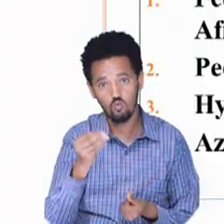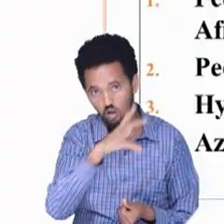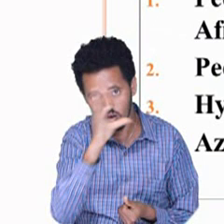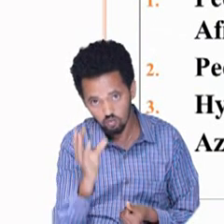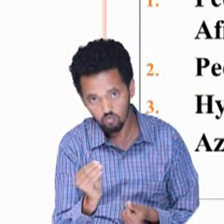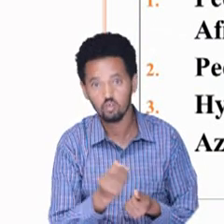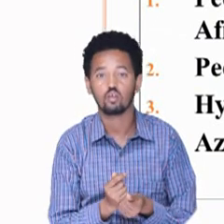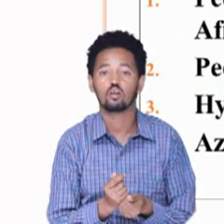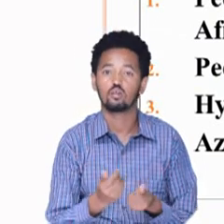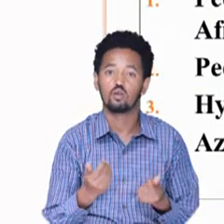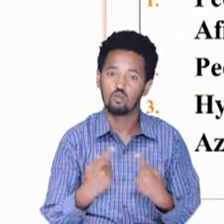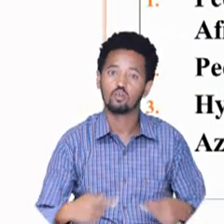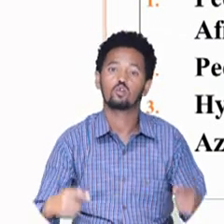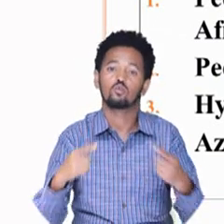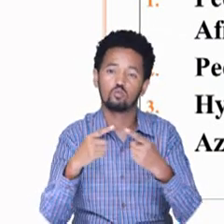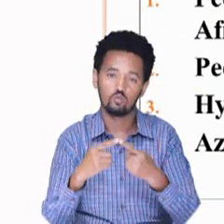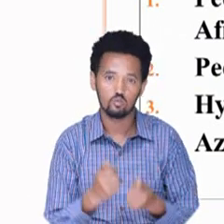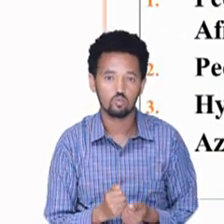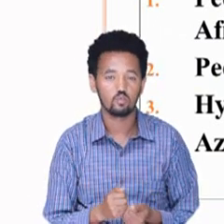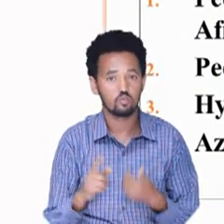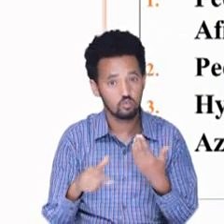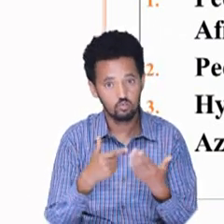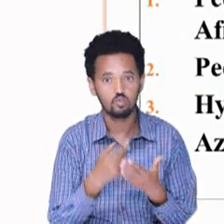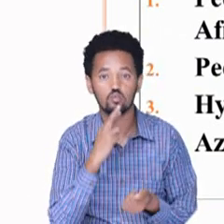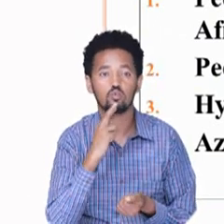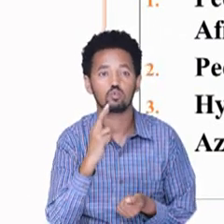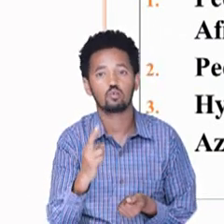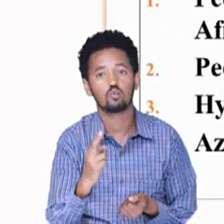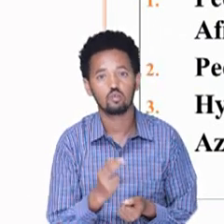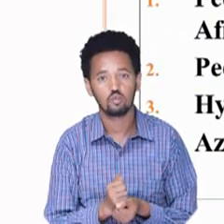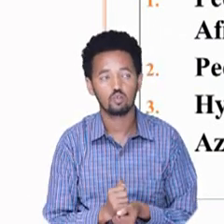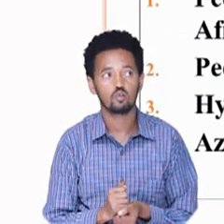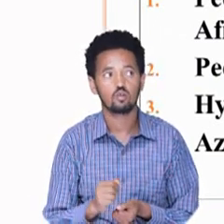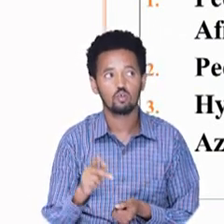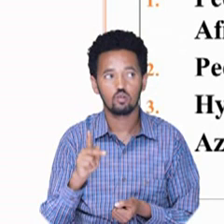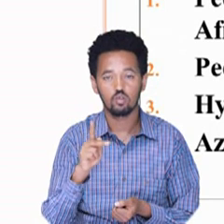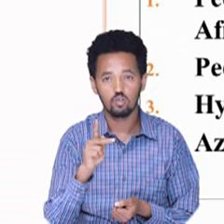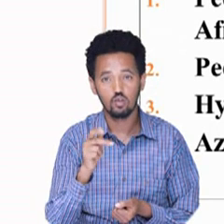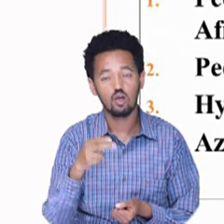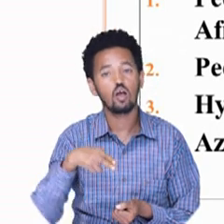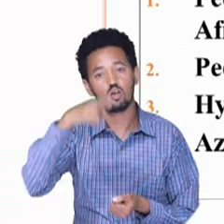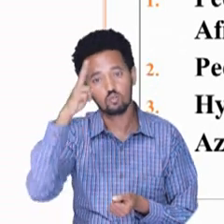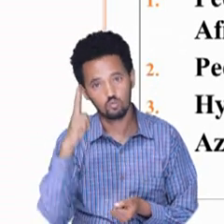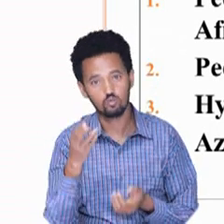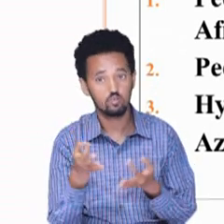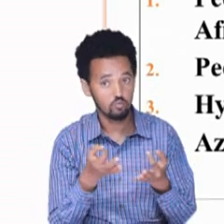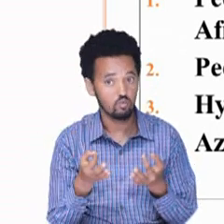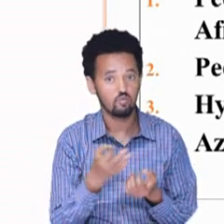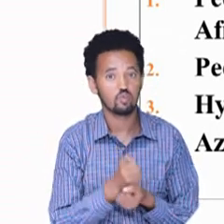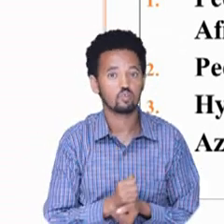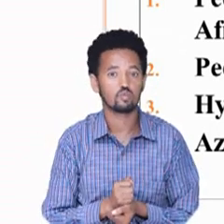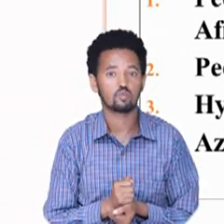several groups. These are pedalfers, pedicels, hydromorphic soil,